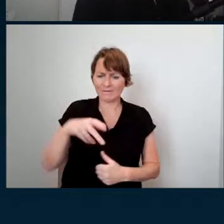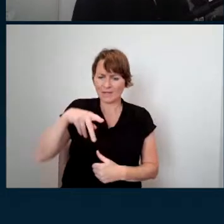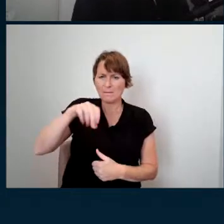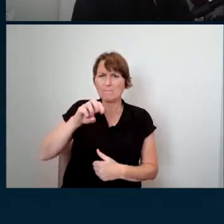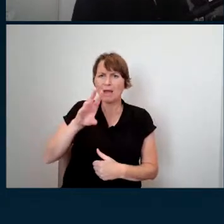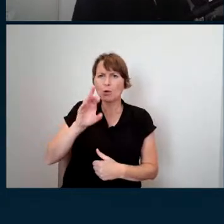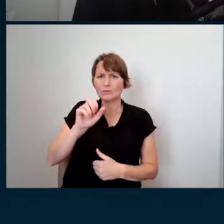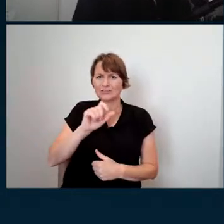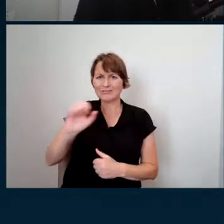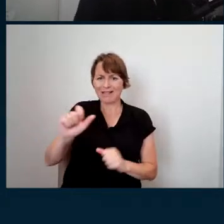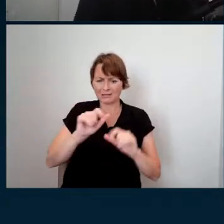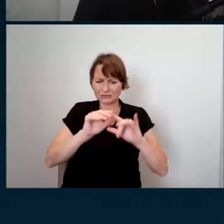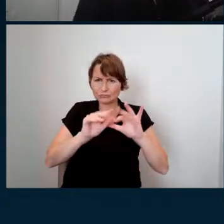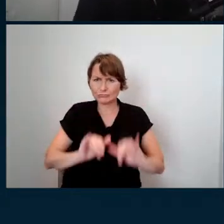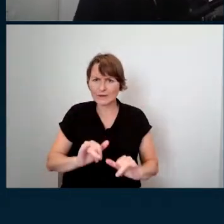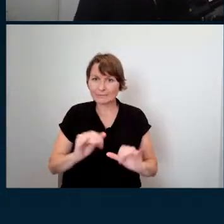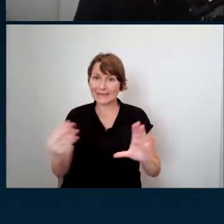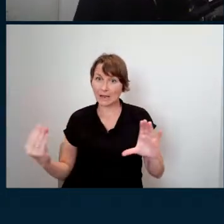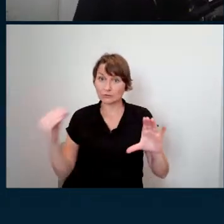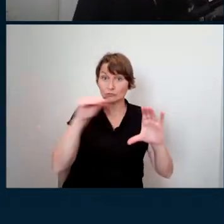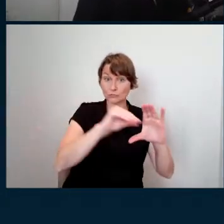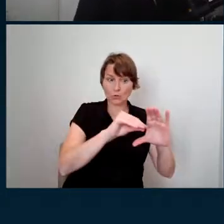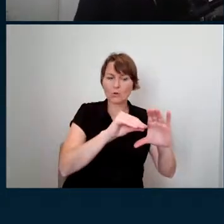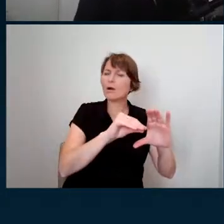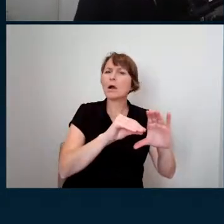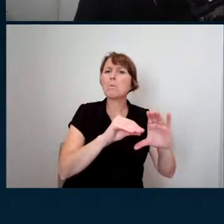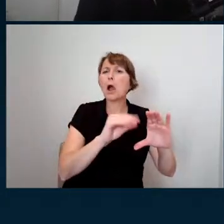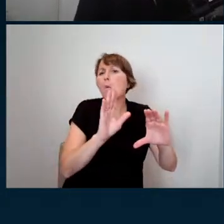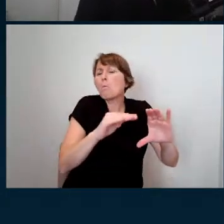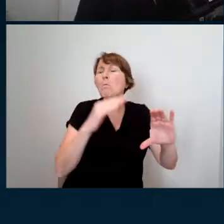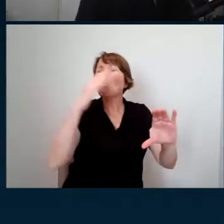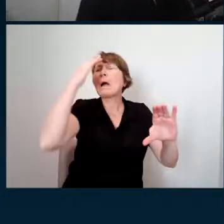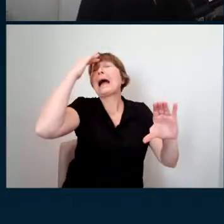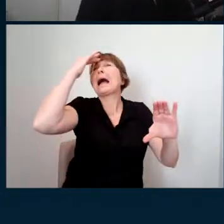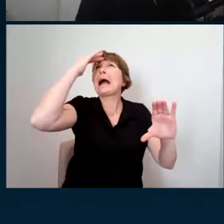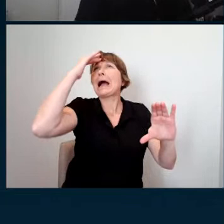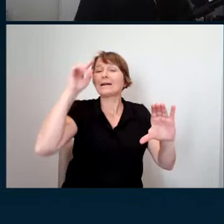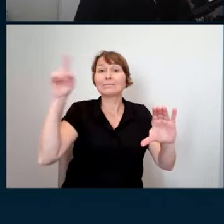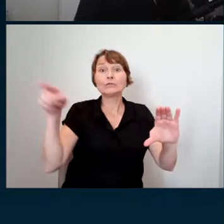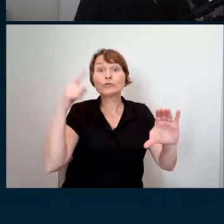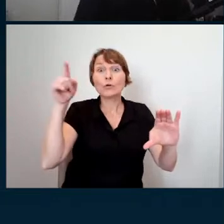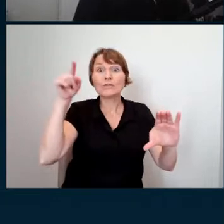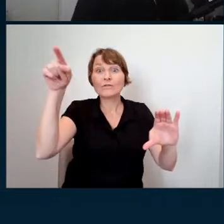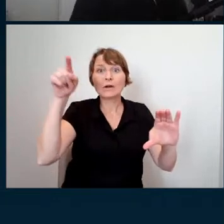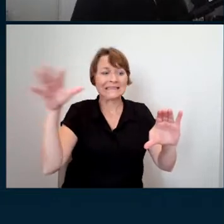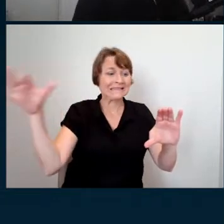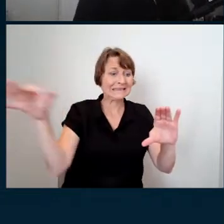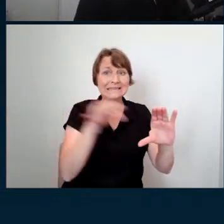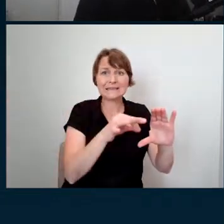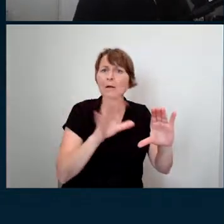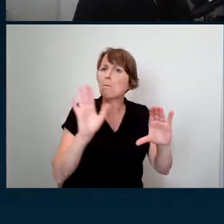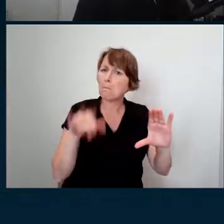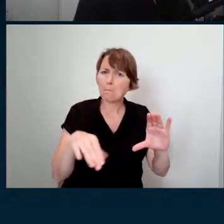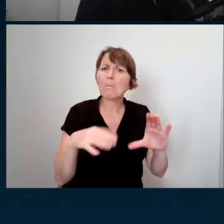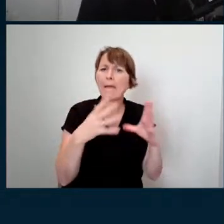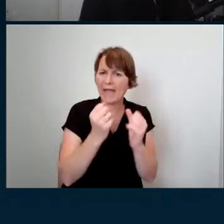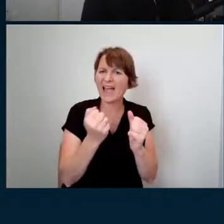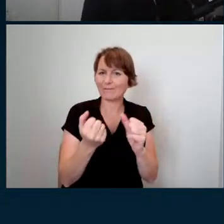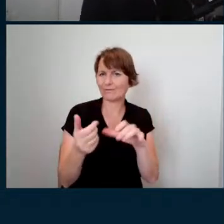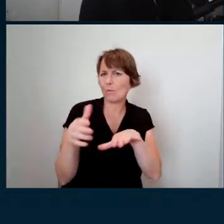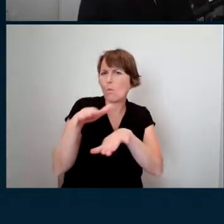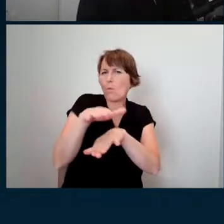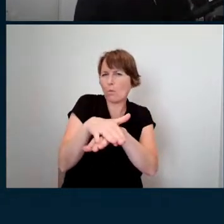them without having to worry about a server running behind it. So they do have some overlap.